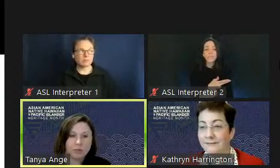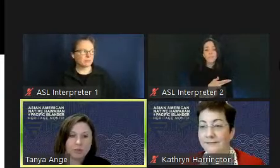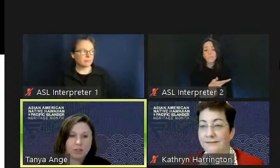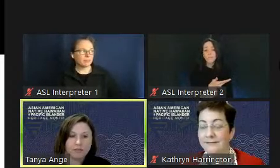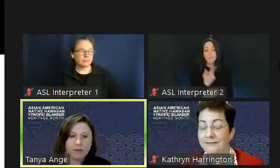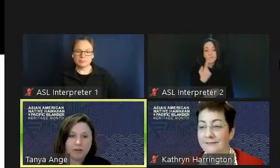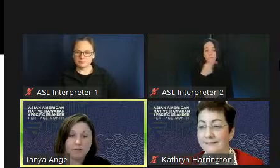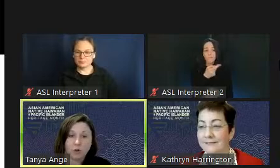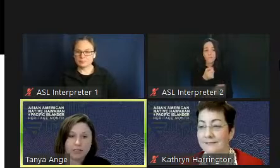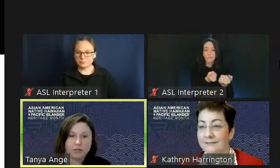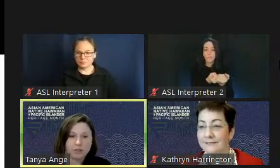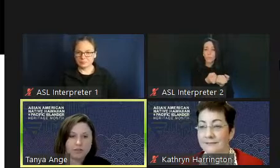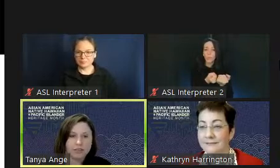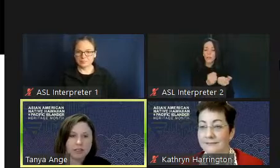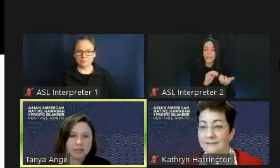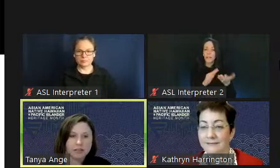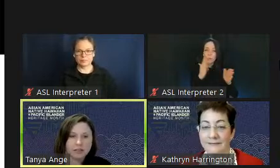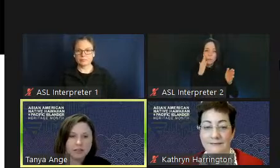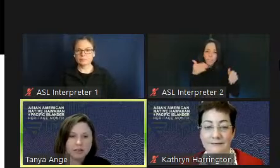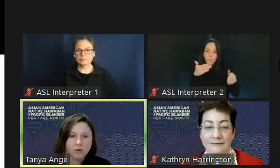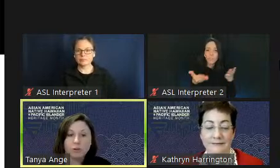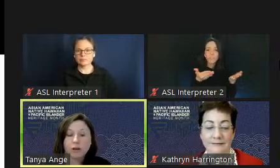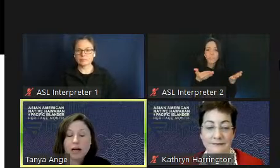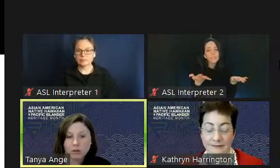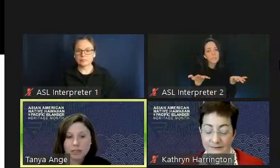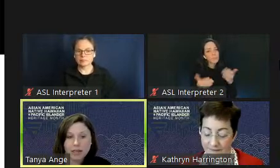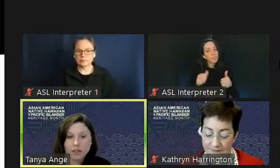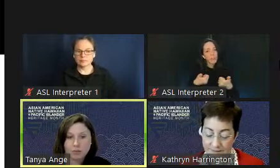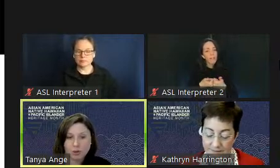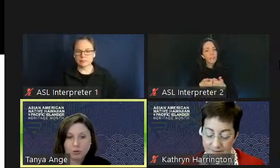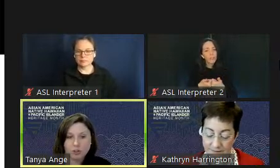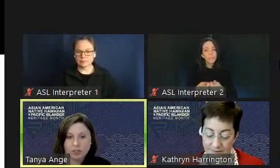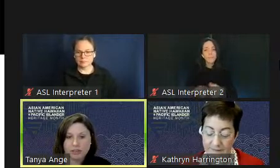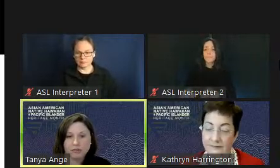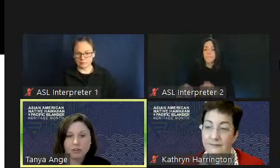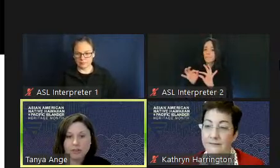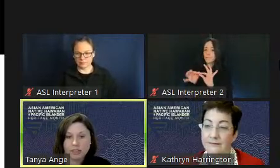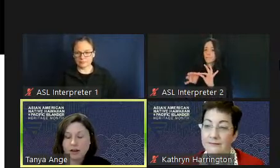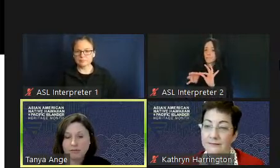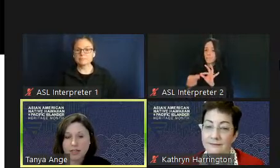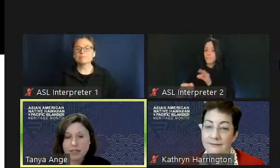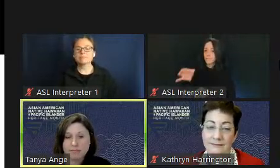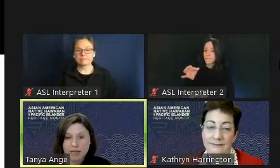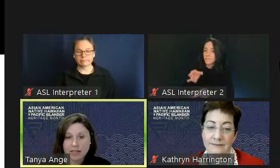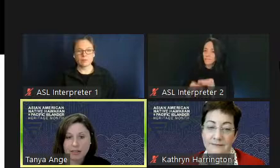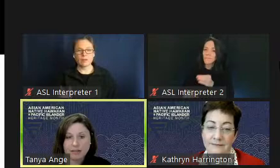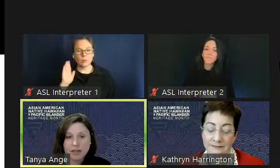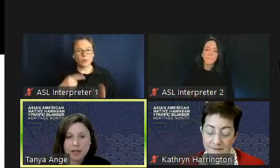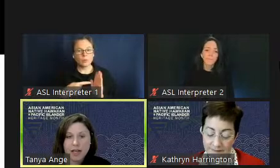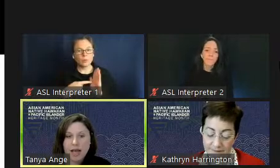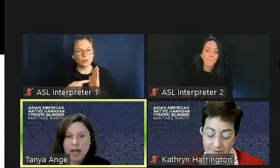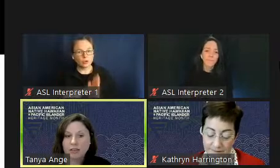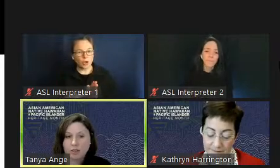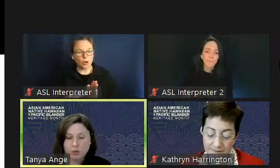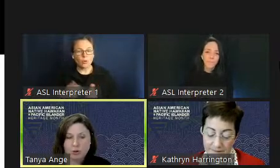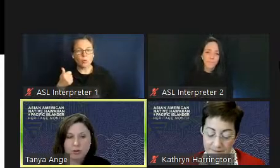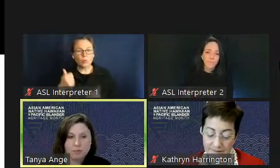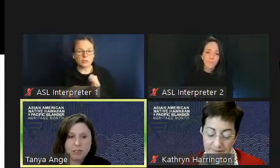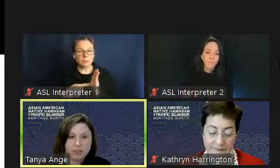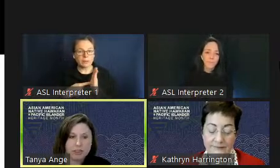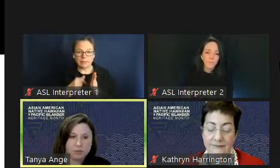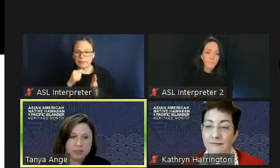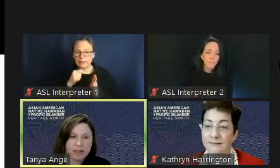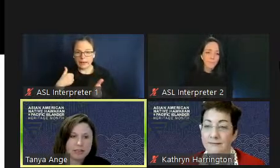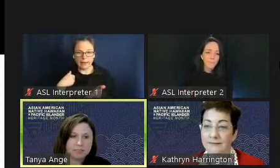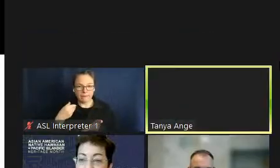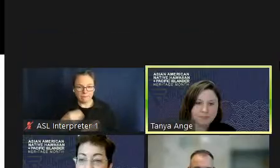supporting community-focused services. We will outline our approach to several of these unfunded mandates as the proposed